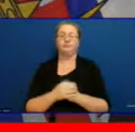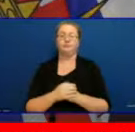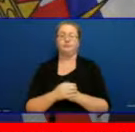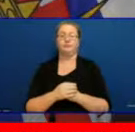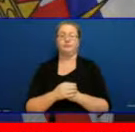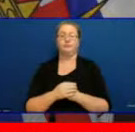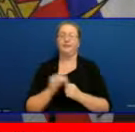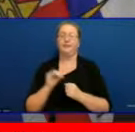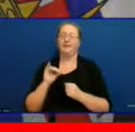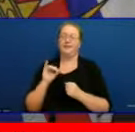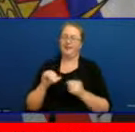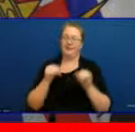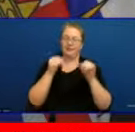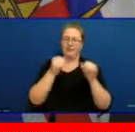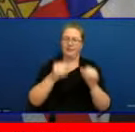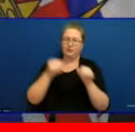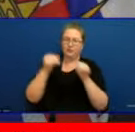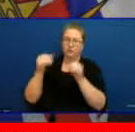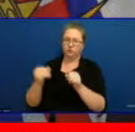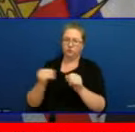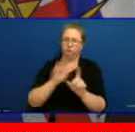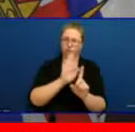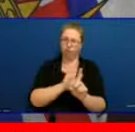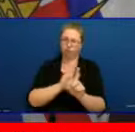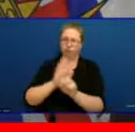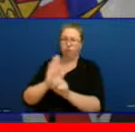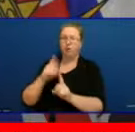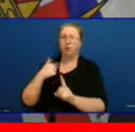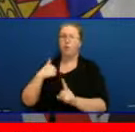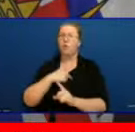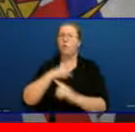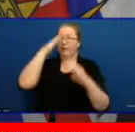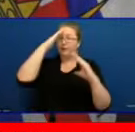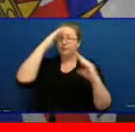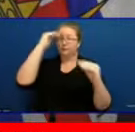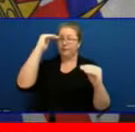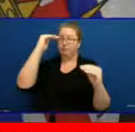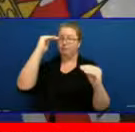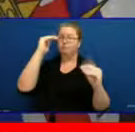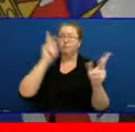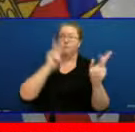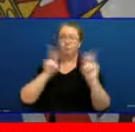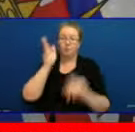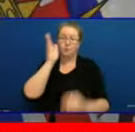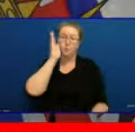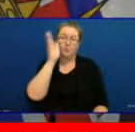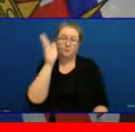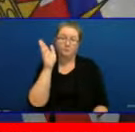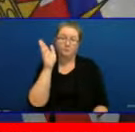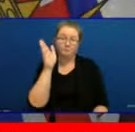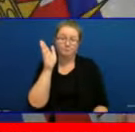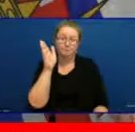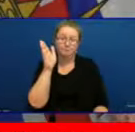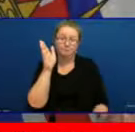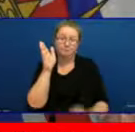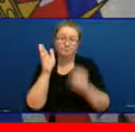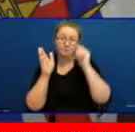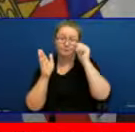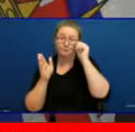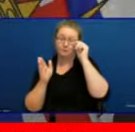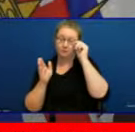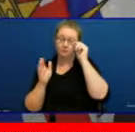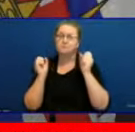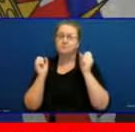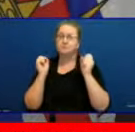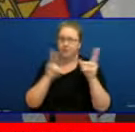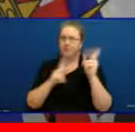always said that these individual measures are ones that we expect people to do, and we've seen that that